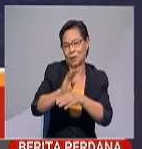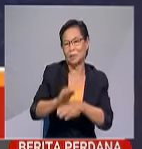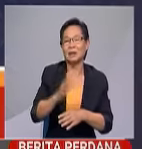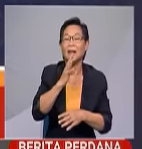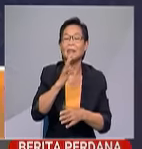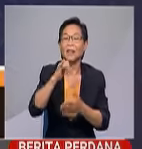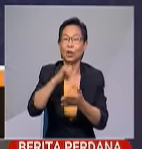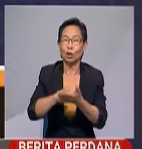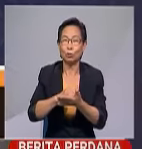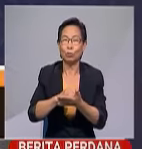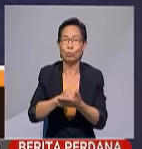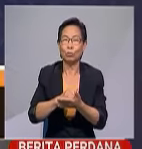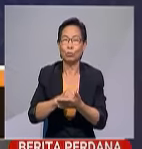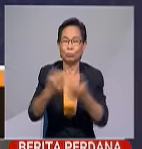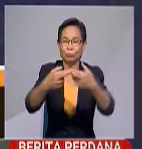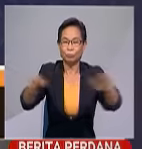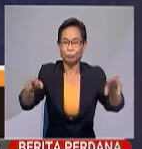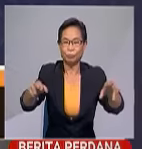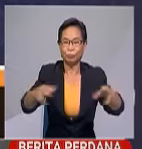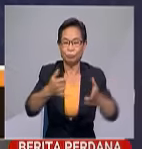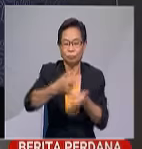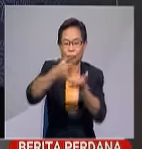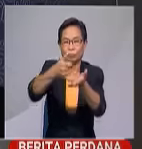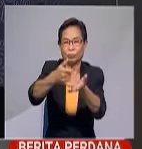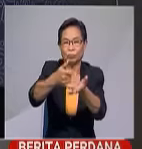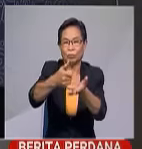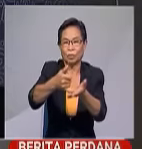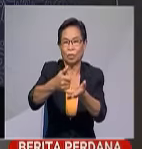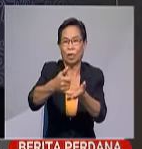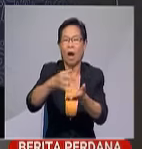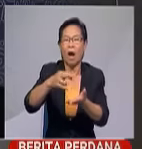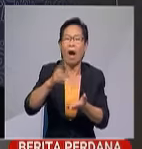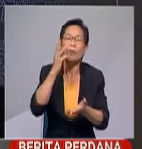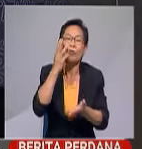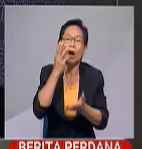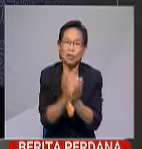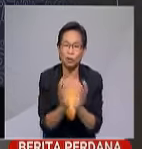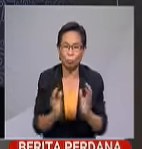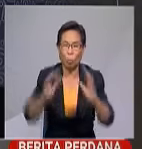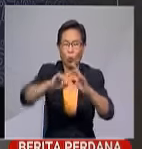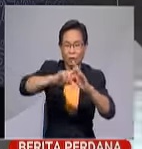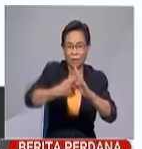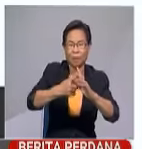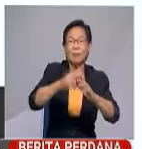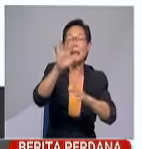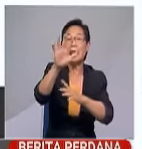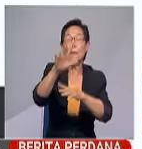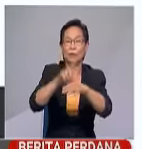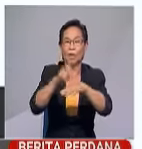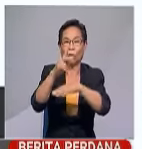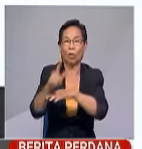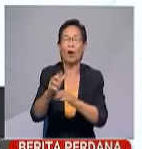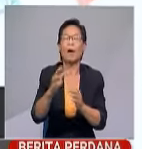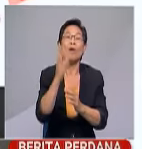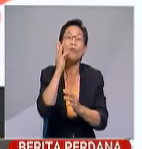Beliau berkata demikian selepas perasmikan anugerah Rice Bowl Startup kelima di Ibu Negara. Anugerah Rice Bowl Startup